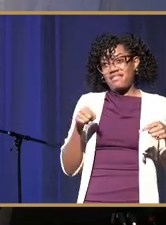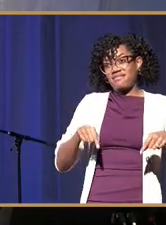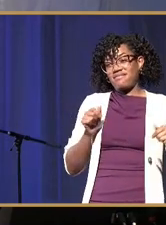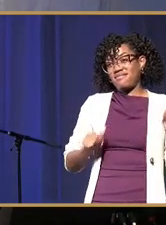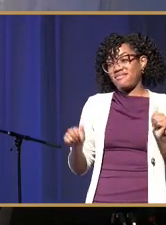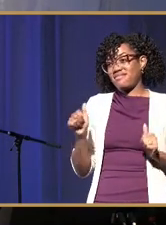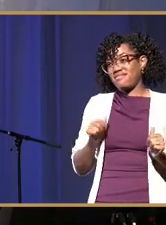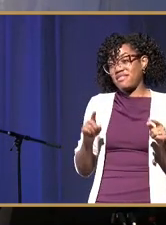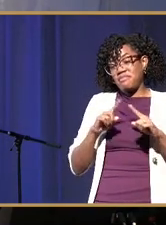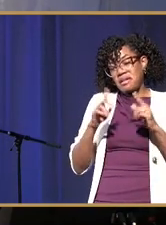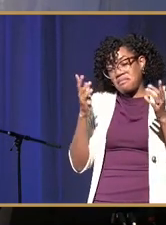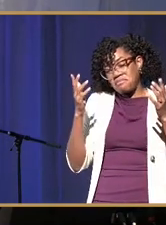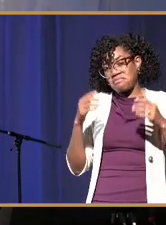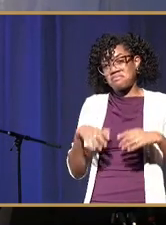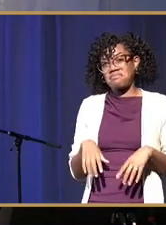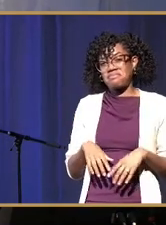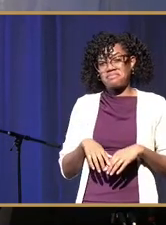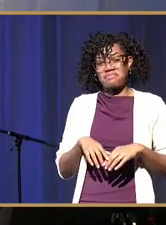Never.